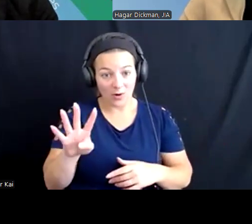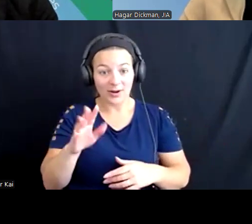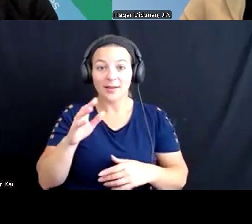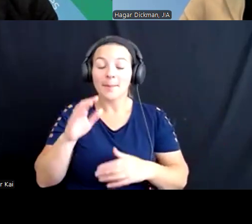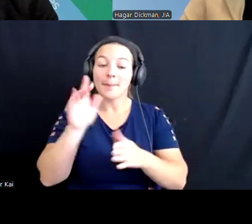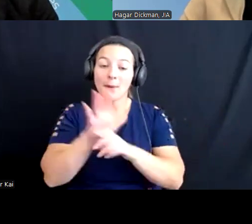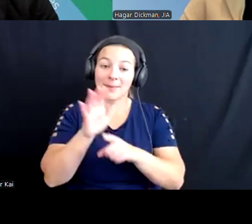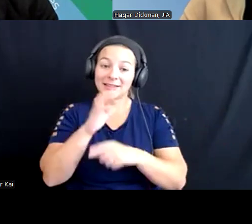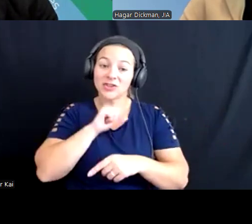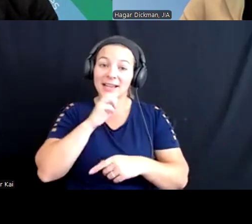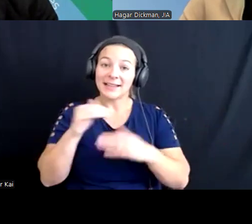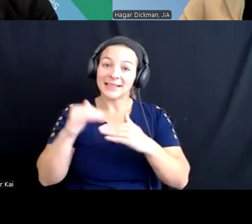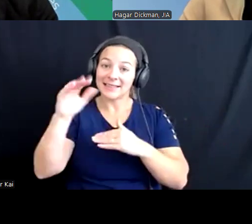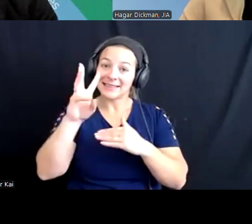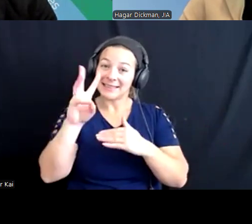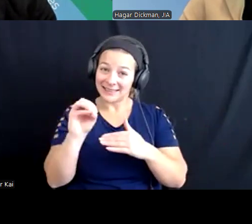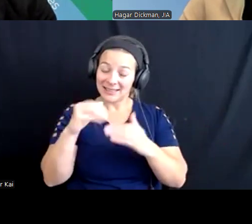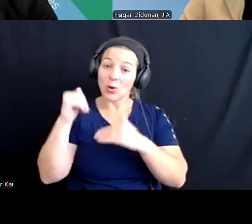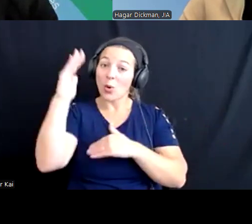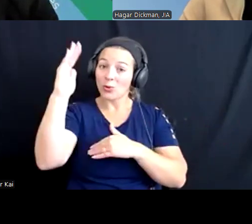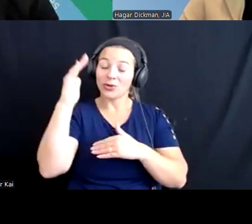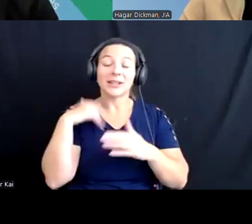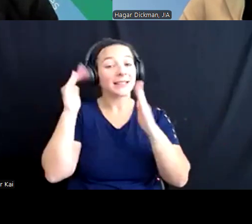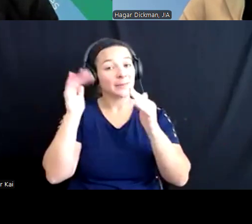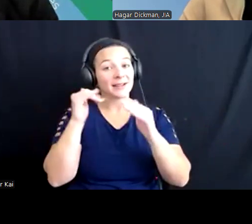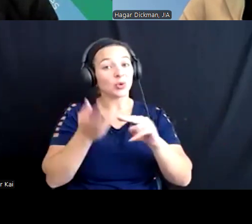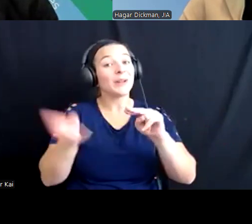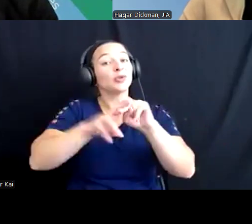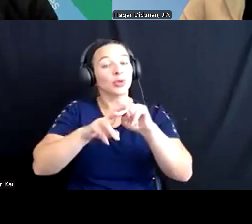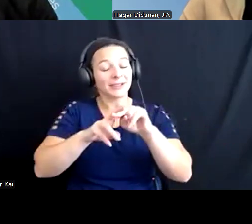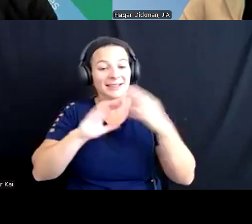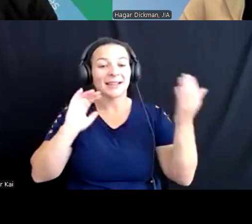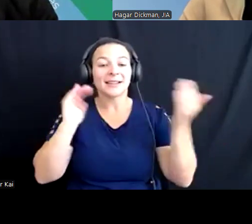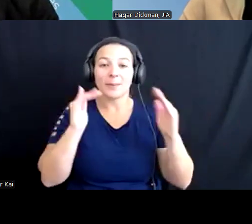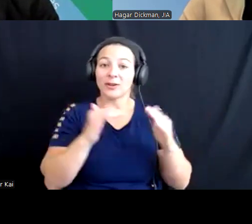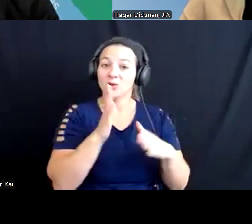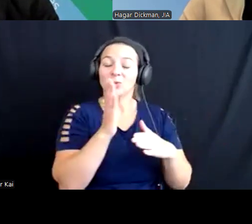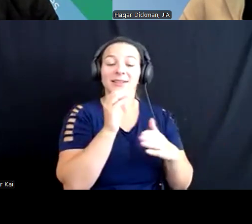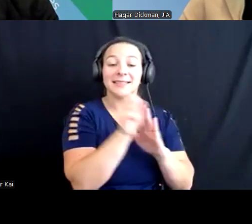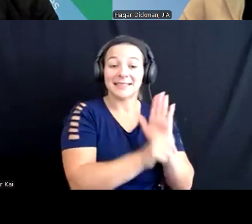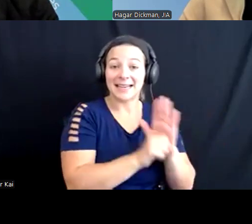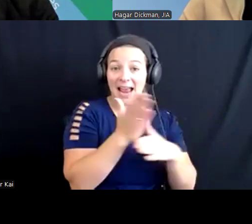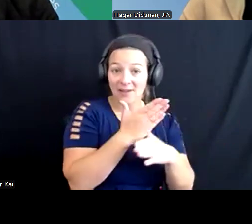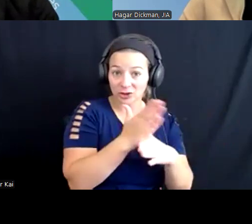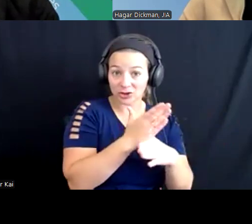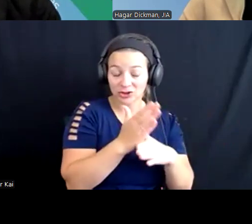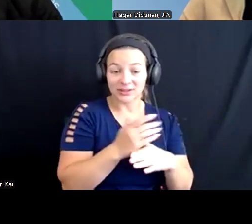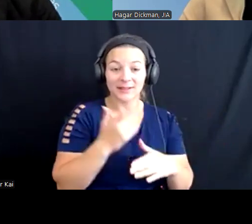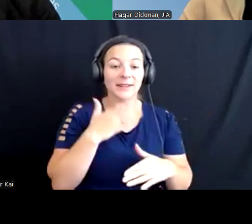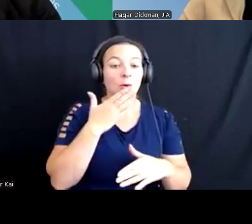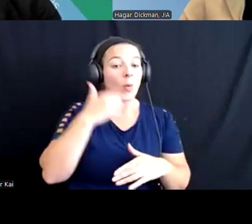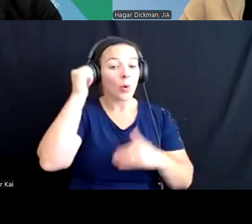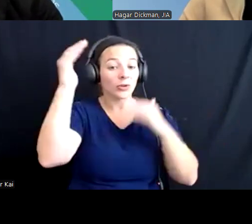also expected to increase at a faster rate than the state average in certain counties. For example, the older adult